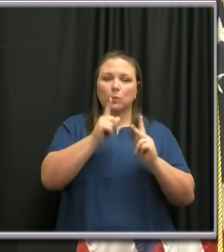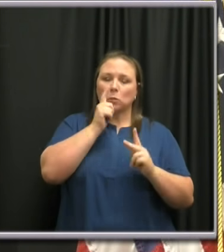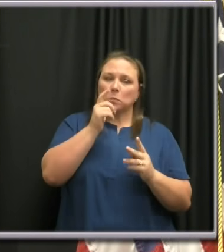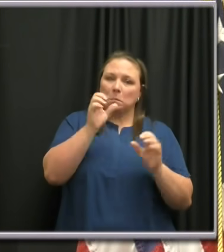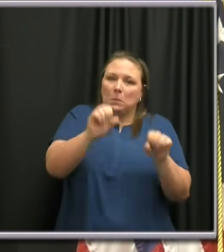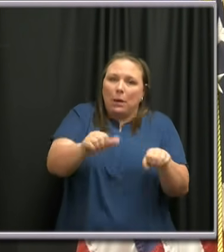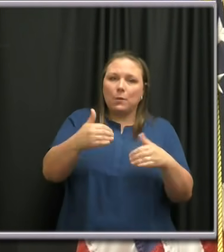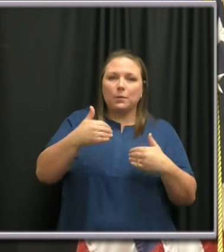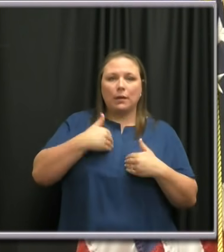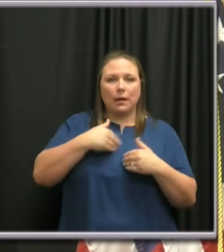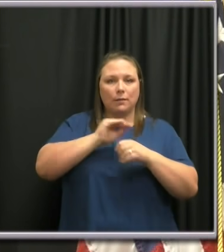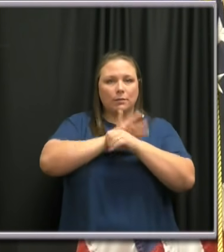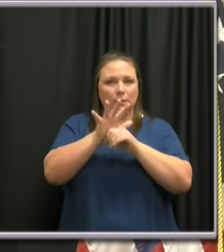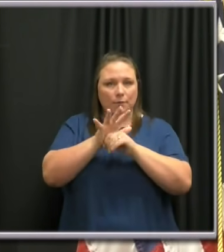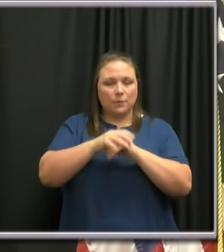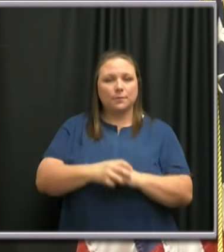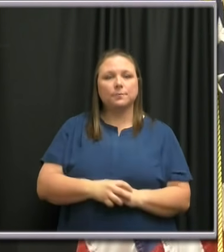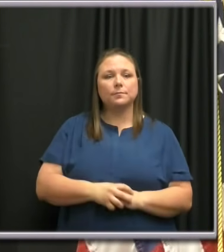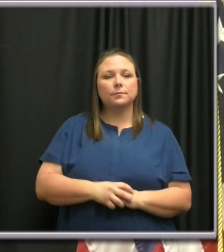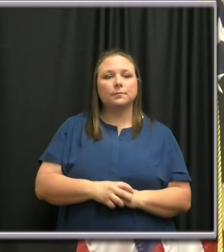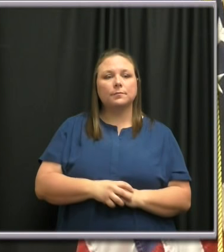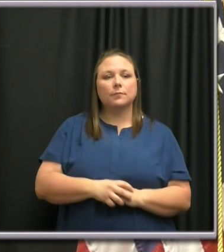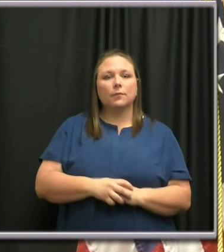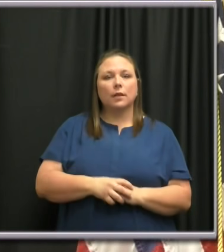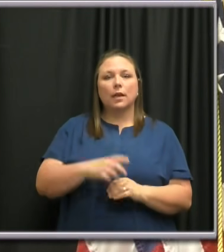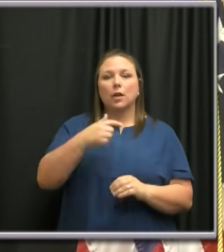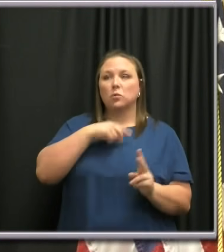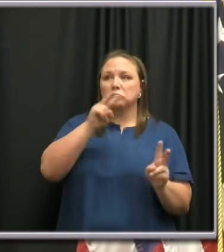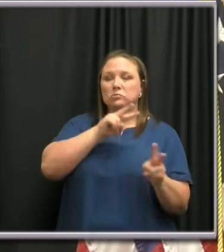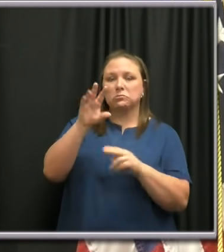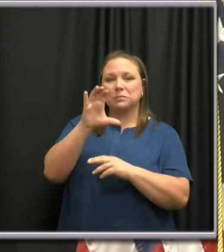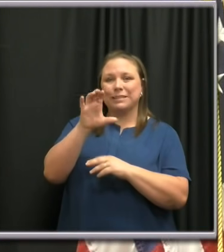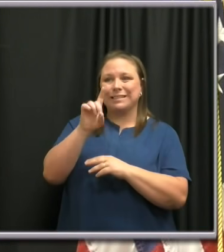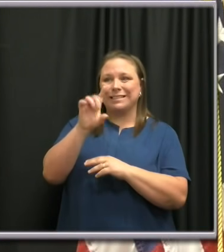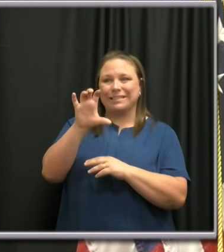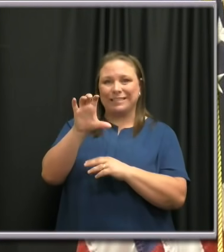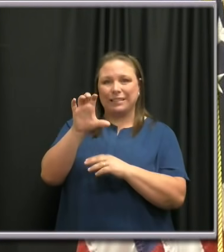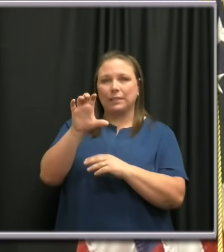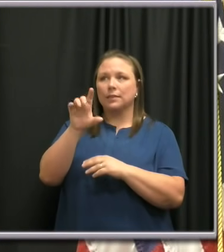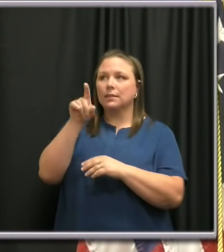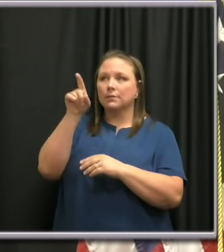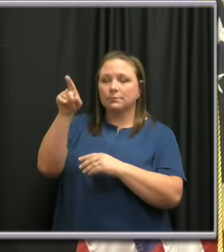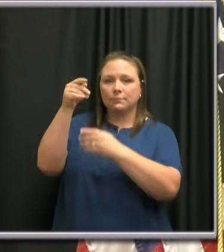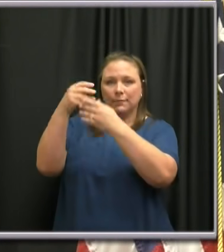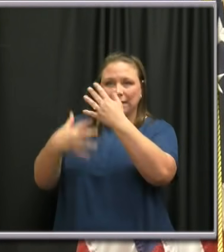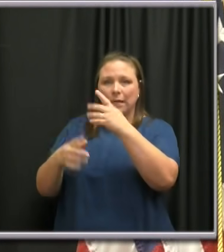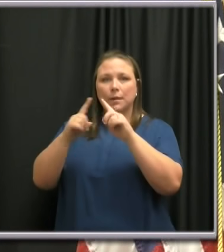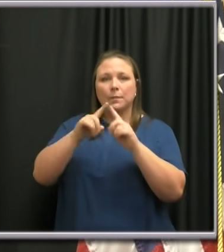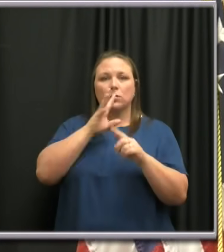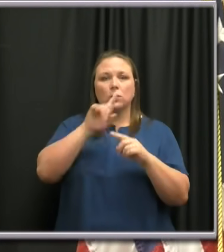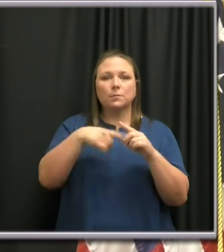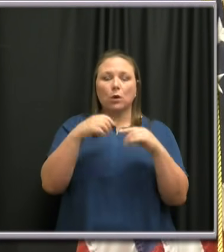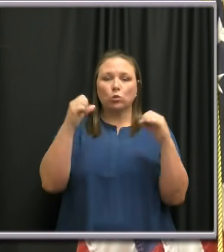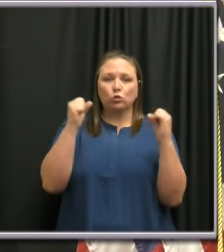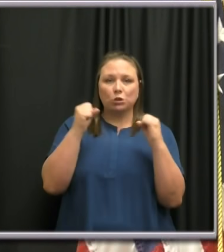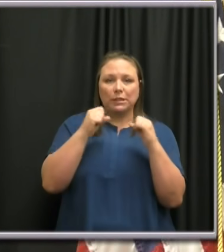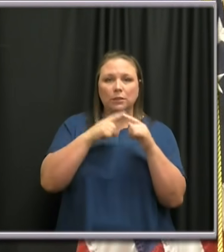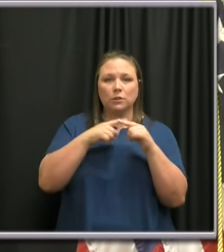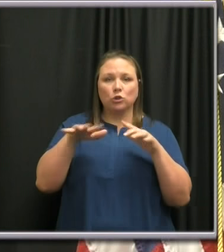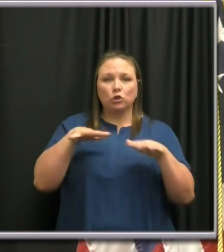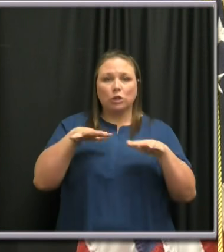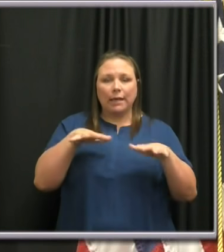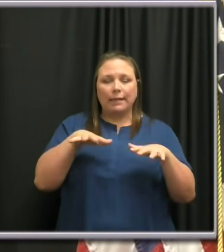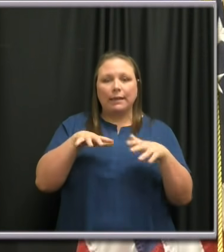COVID-19. And they're listed on the CDC website, but they include chills, shaking